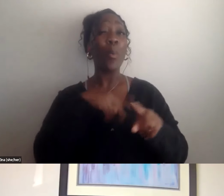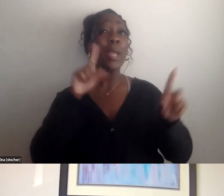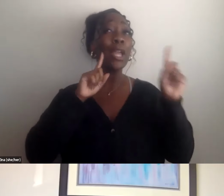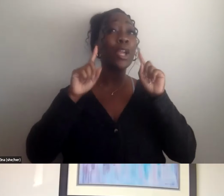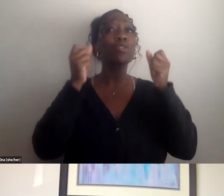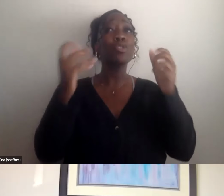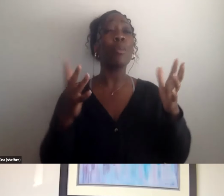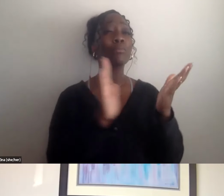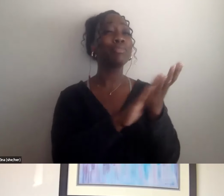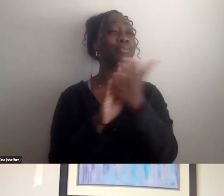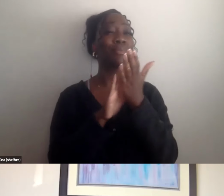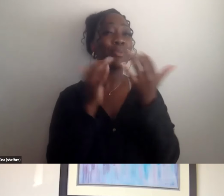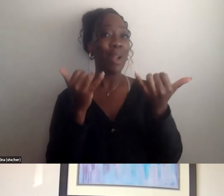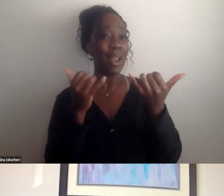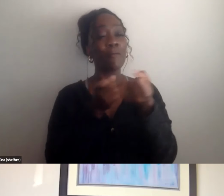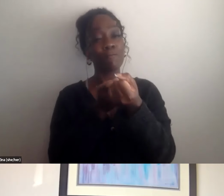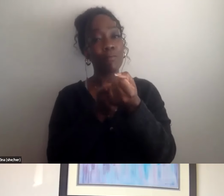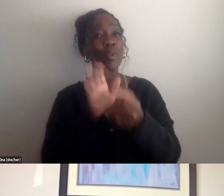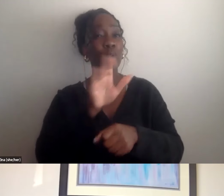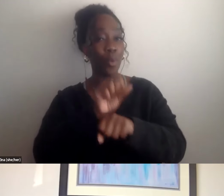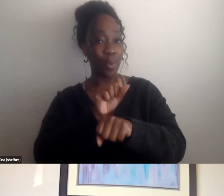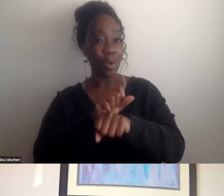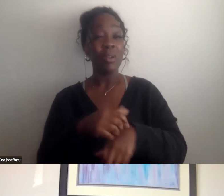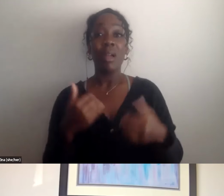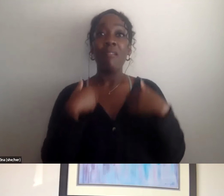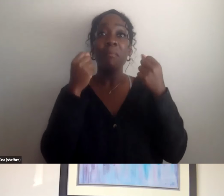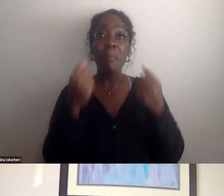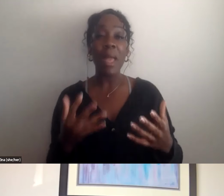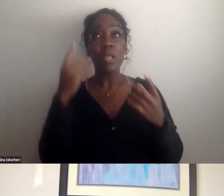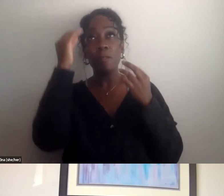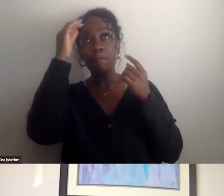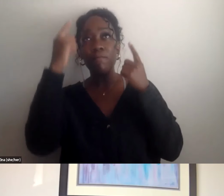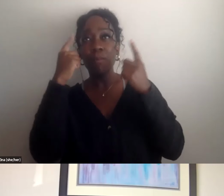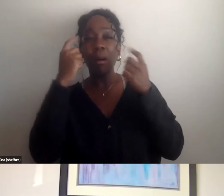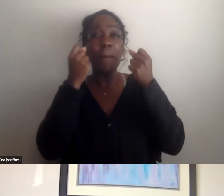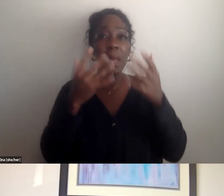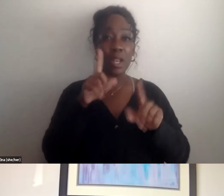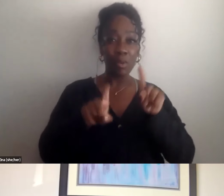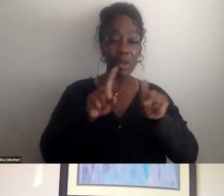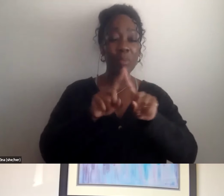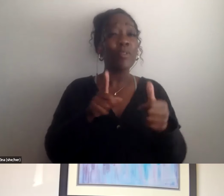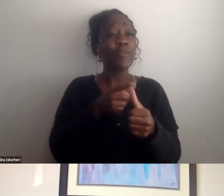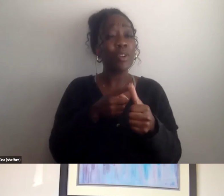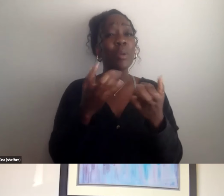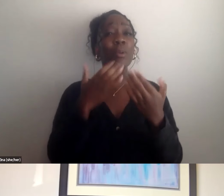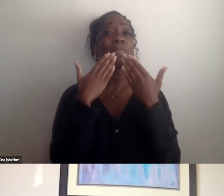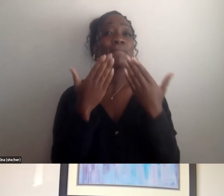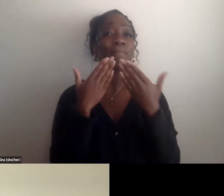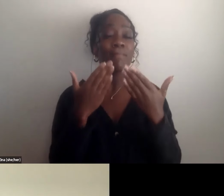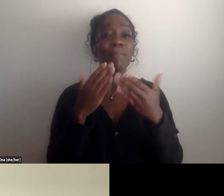doing. I have many thoughts and many questions. I really, first off, appreciate just how